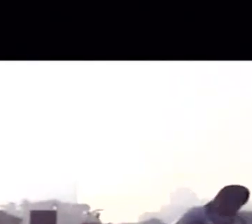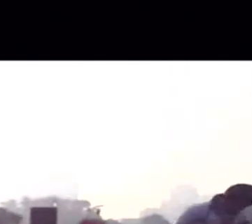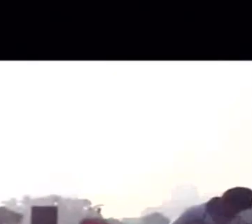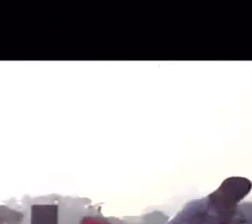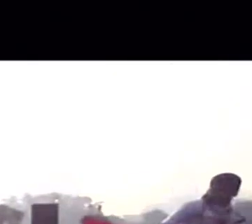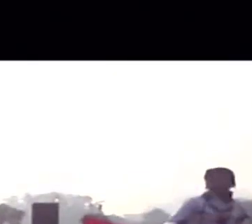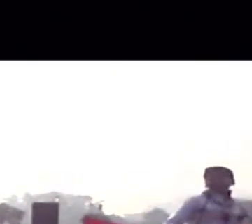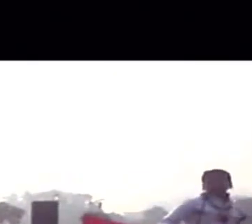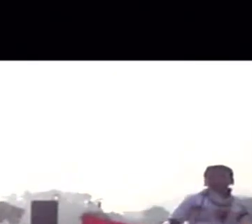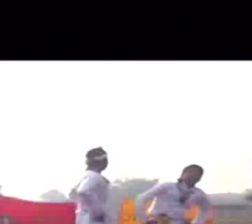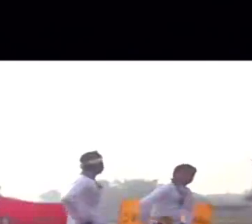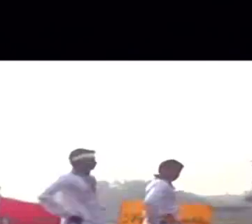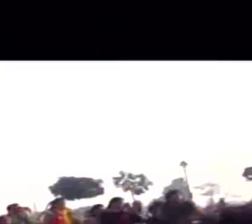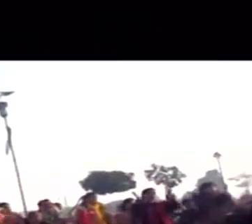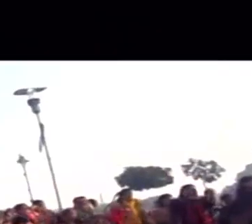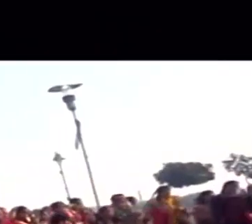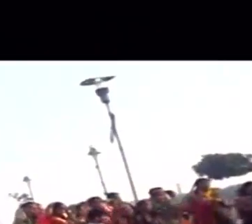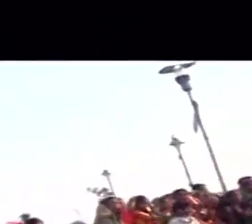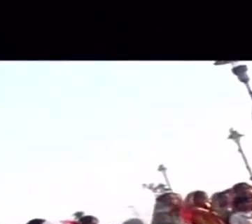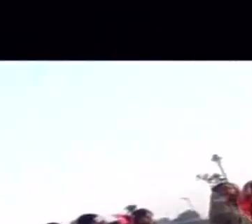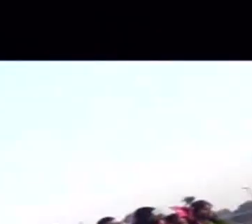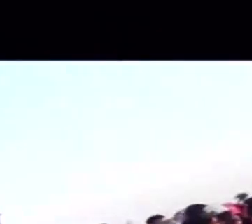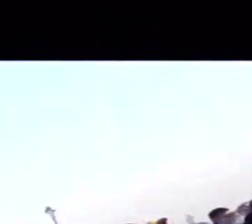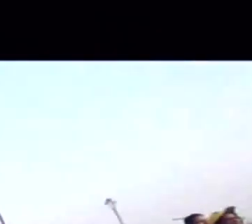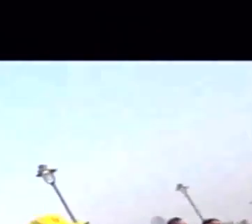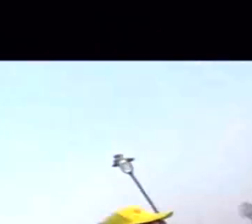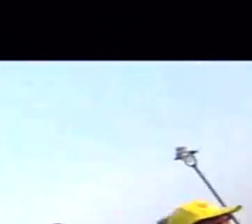Here is a clip from Rahagiri.